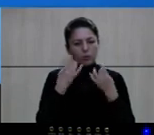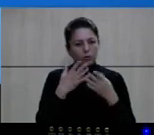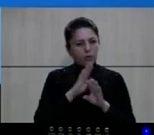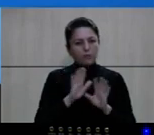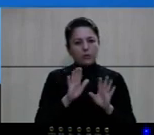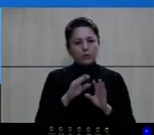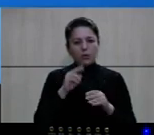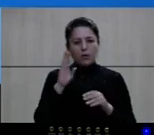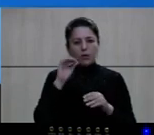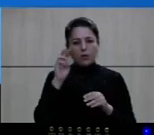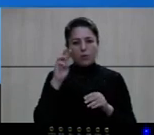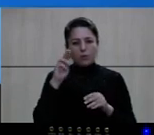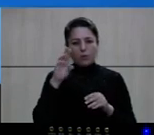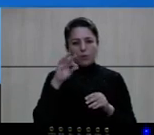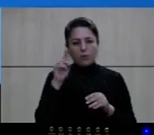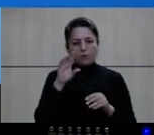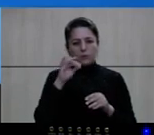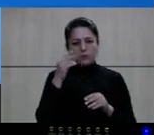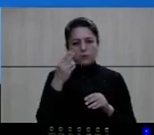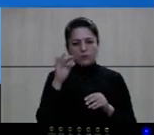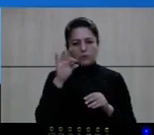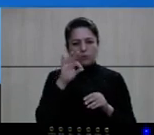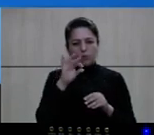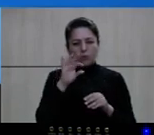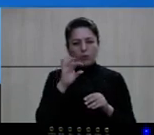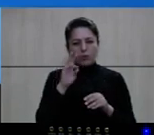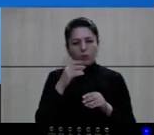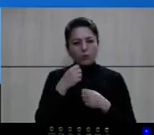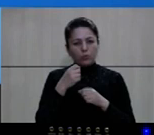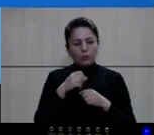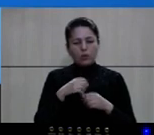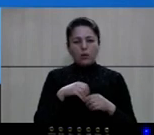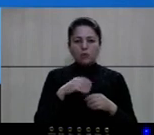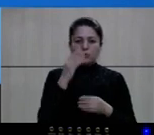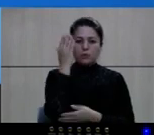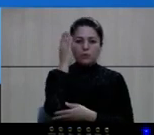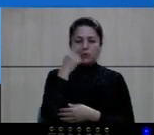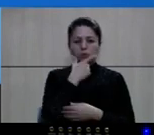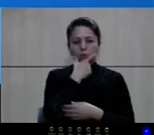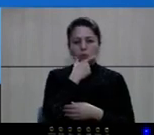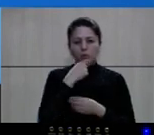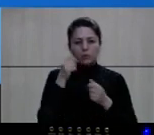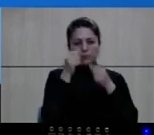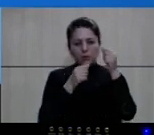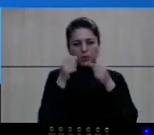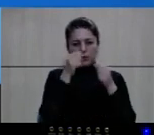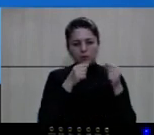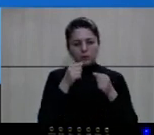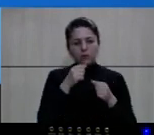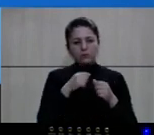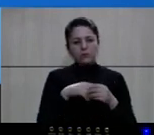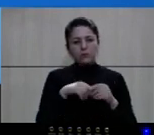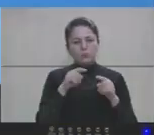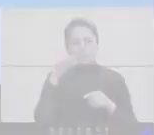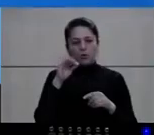ya'ni kompozitsion biron bir qadriyatlarimizni o'sha biron bir yog'ochlarga naqsh ittirib tushirishiga